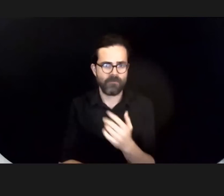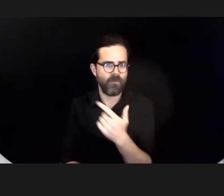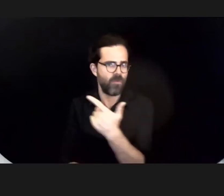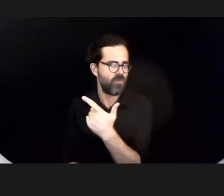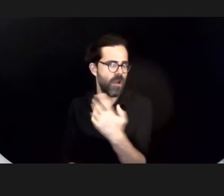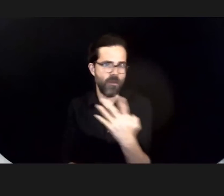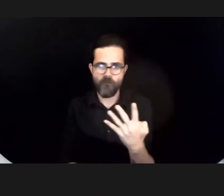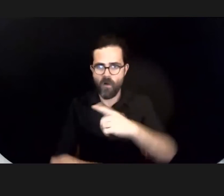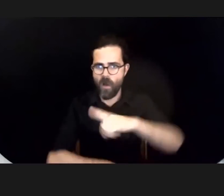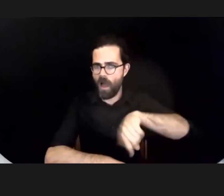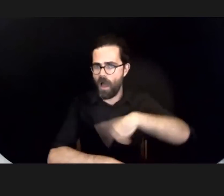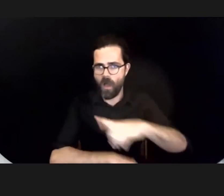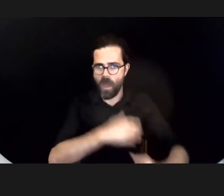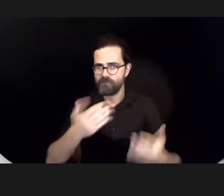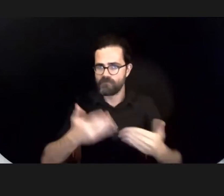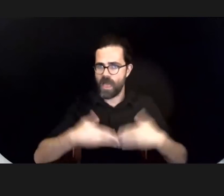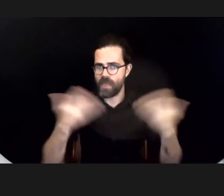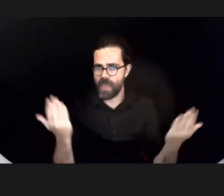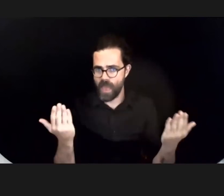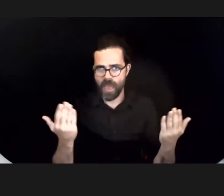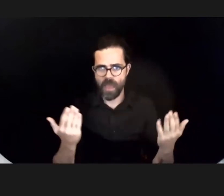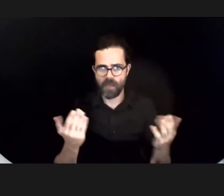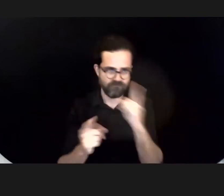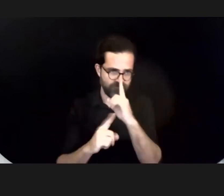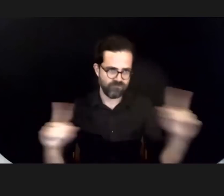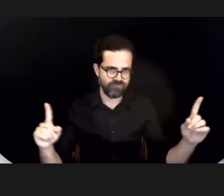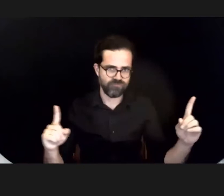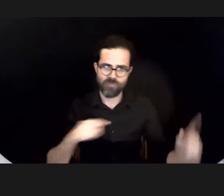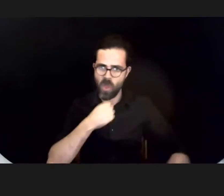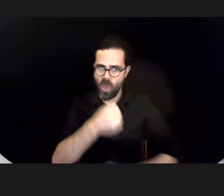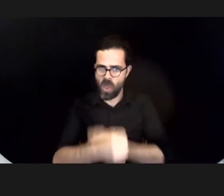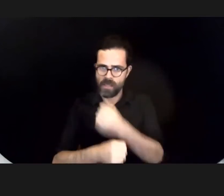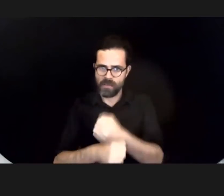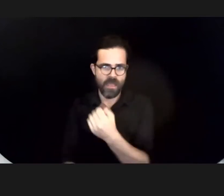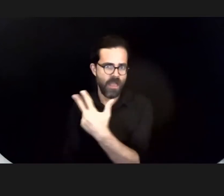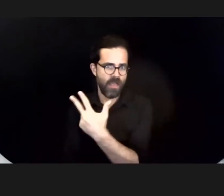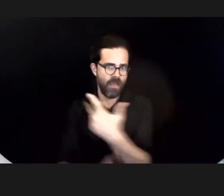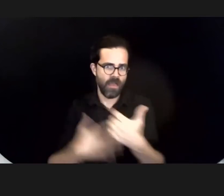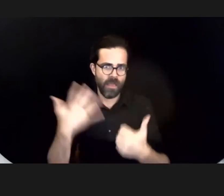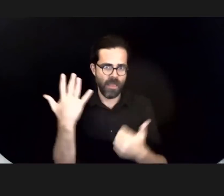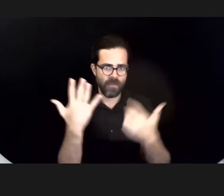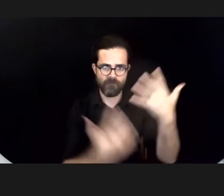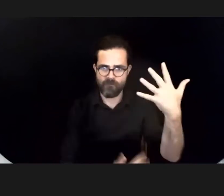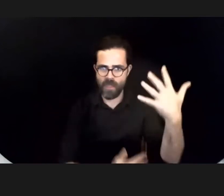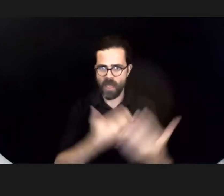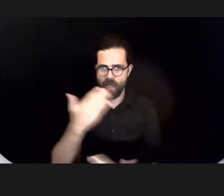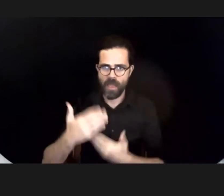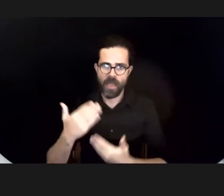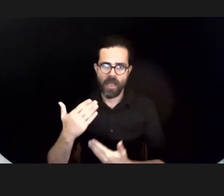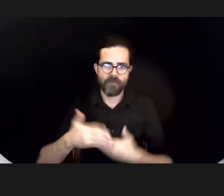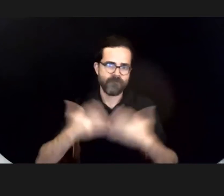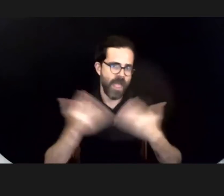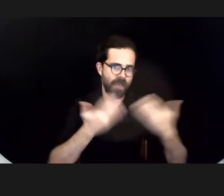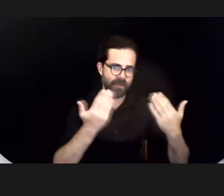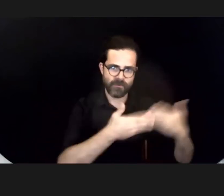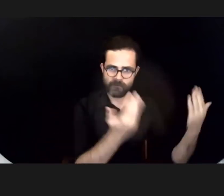365 days. And we attend two kinds of emergencies. On one hand, the health emergencies called requesting attention